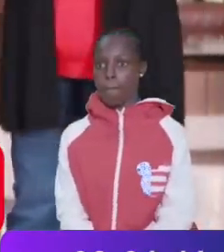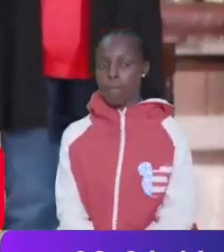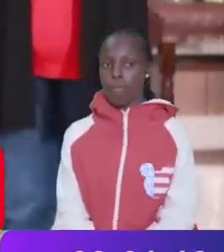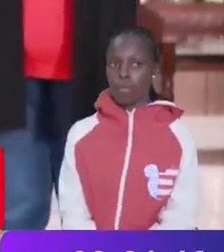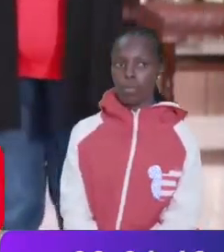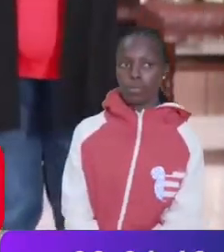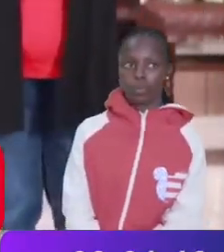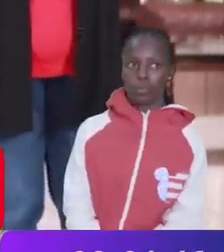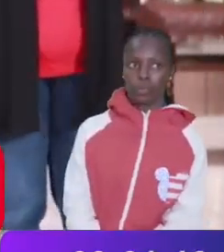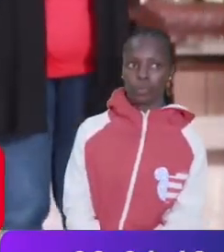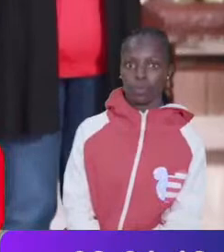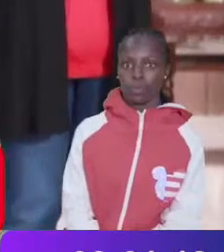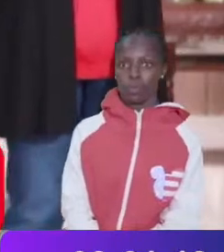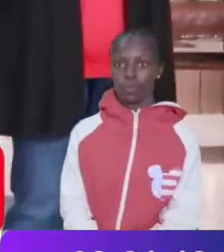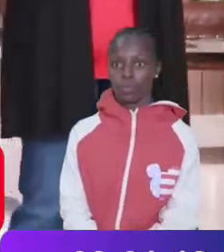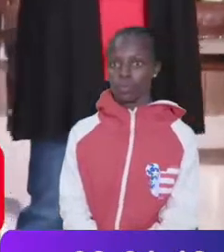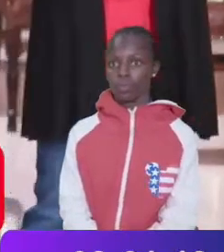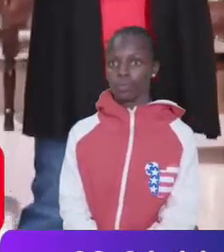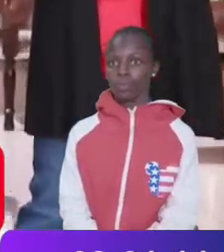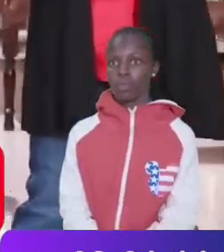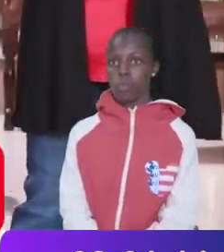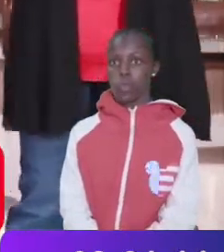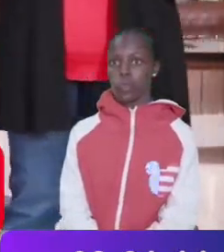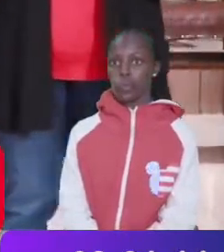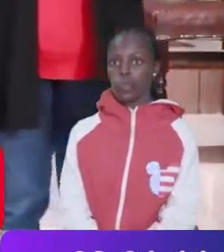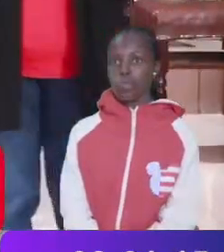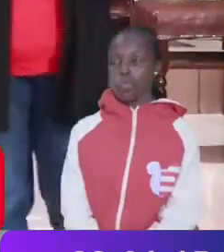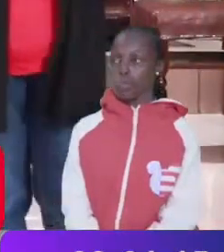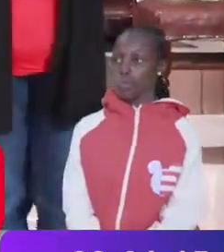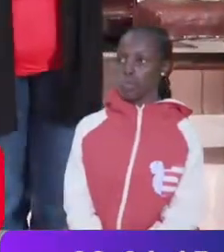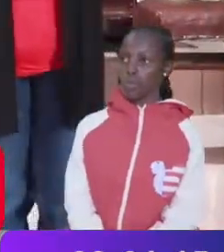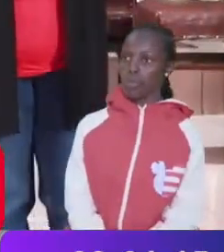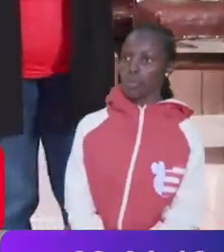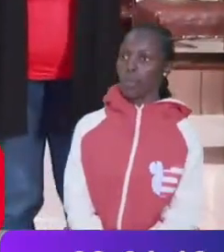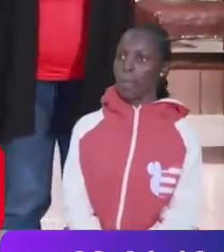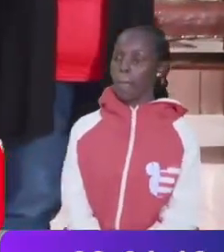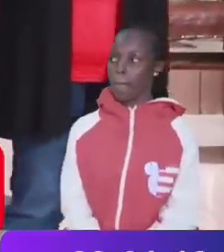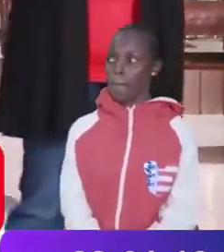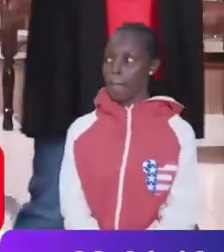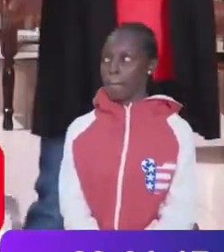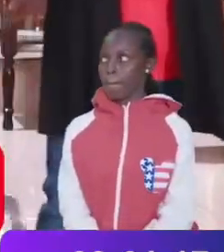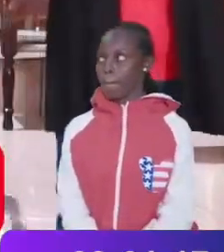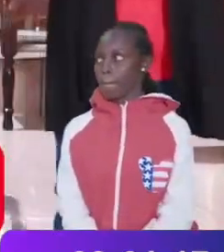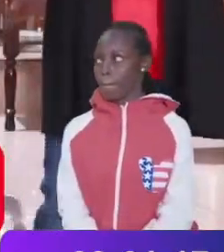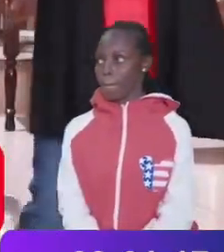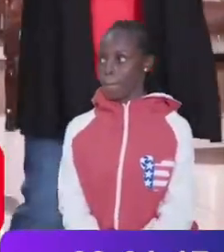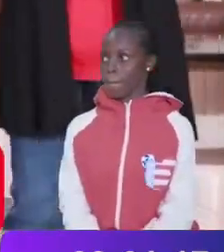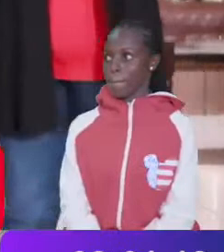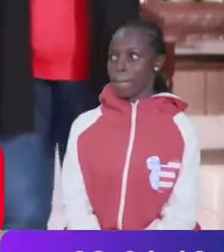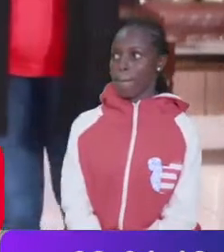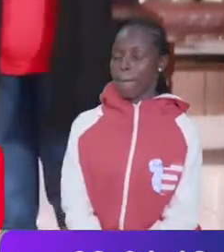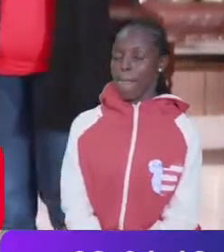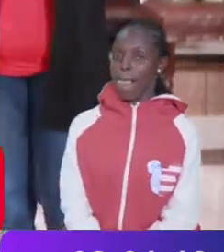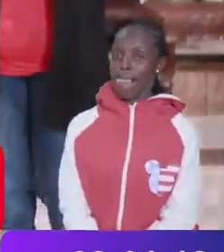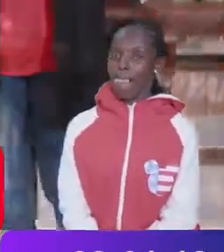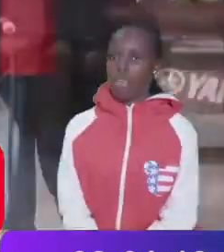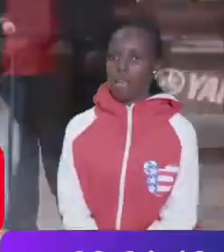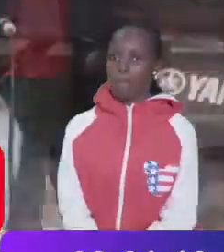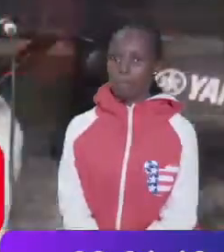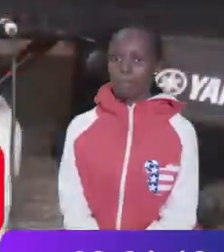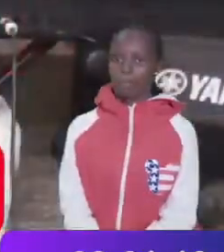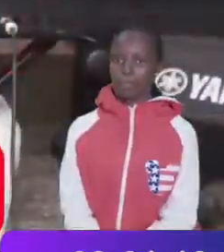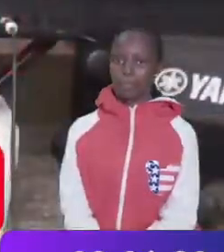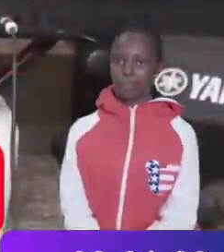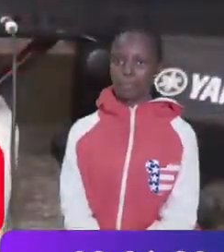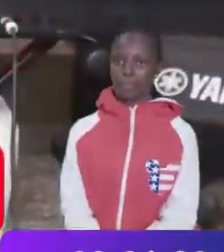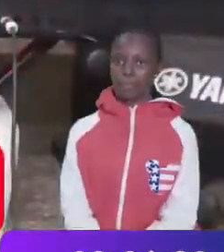our lives, King of glory, have your way, Jehovah Lord, God, I want my Father, oh yes, King of glory, oh Jehovah Lord, God, I